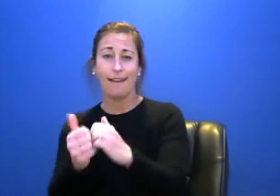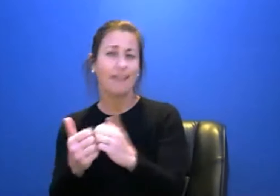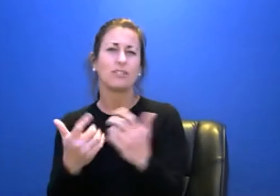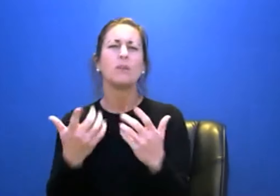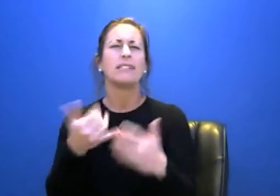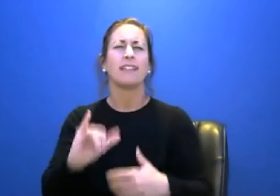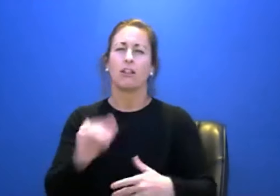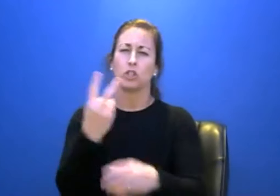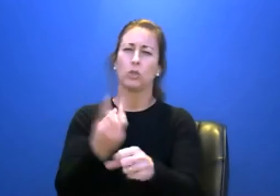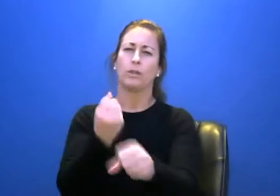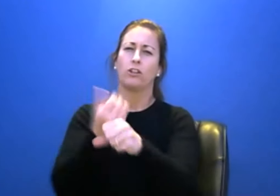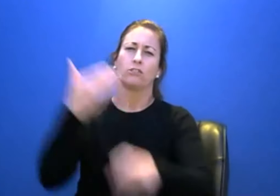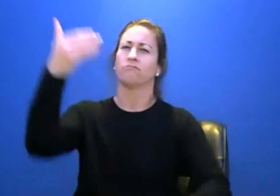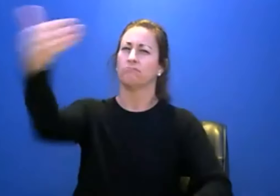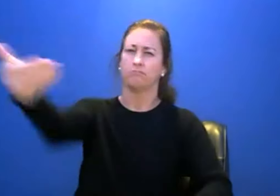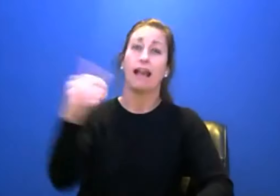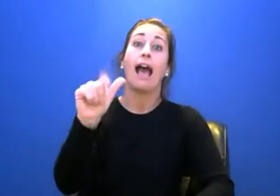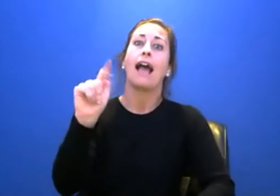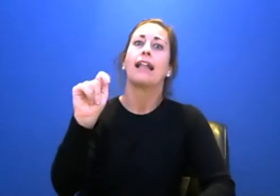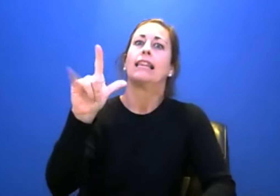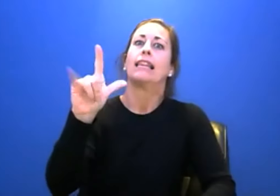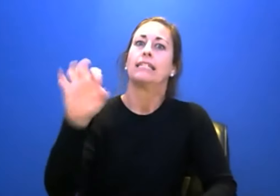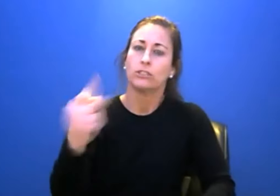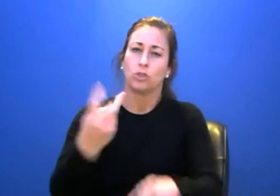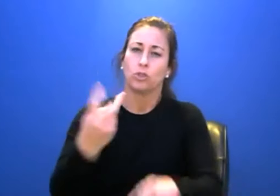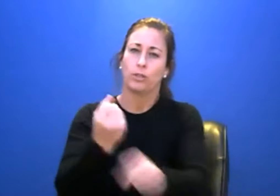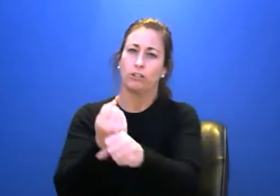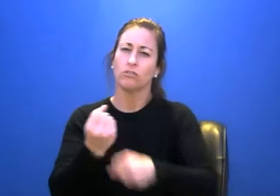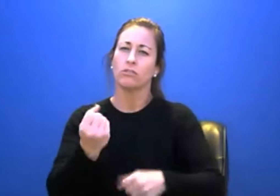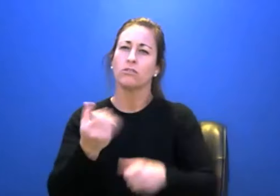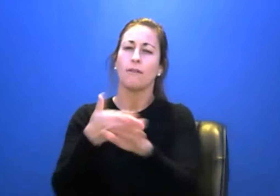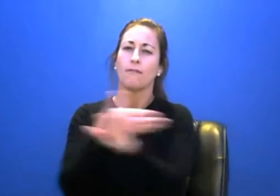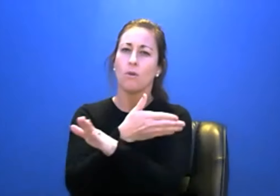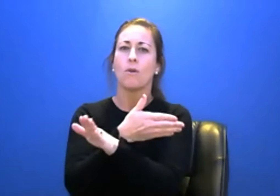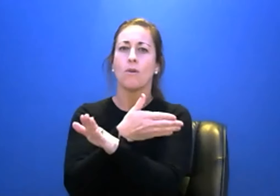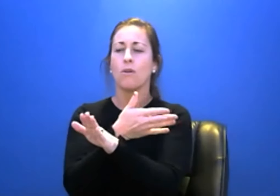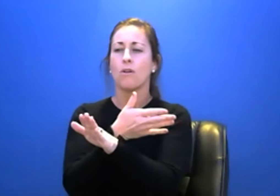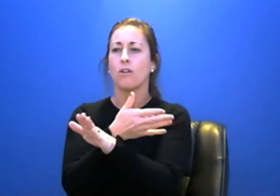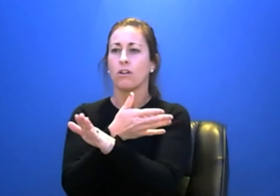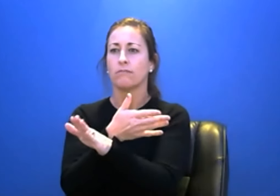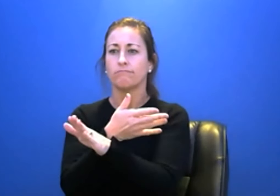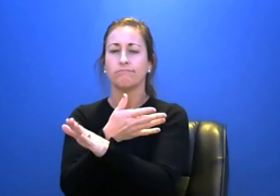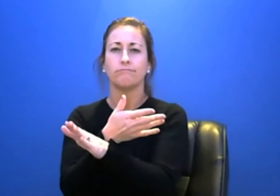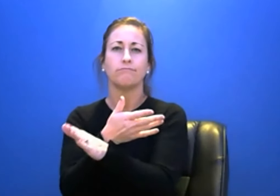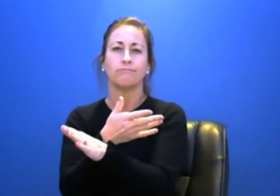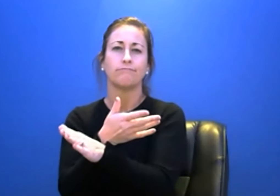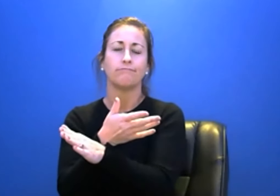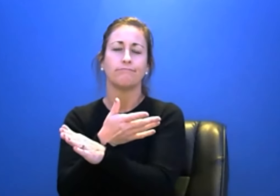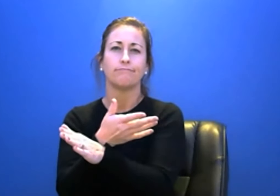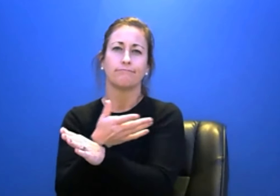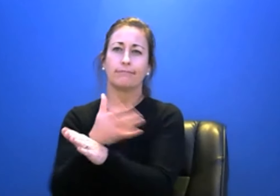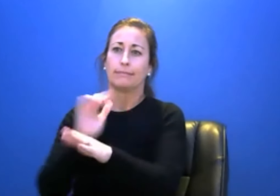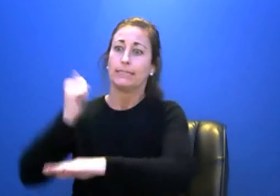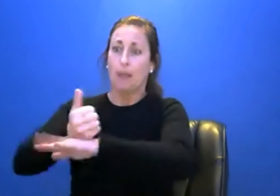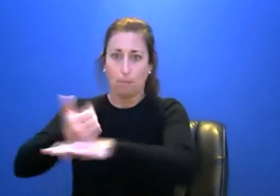out before, at least 2 years out before the K-8 campus would be accessible for scholars and for staff.